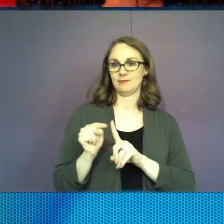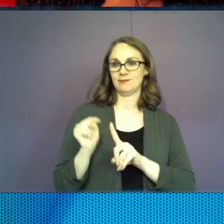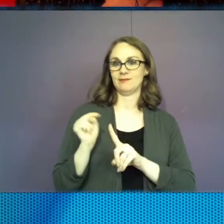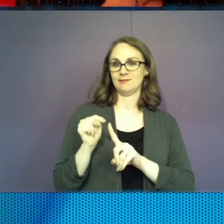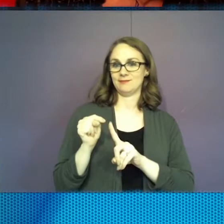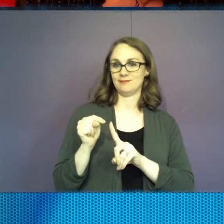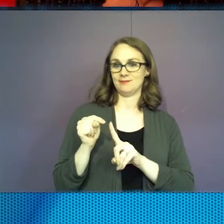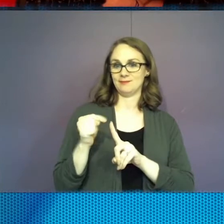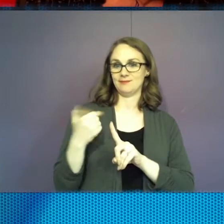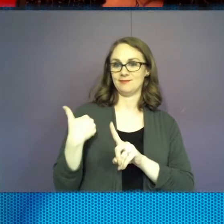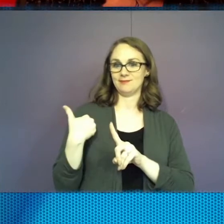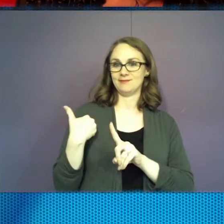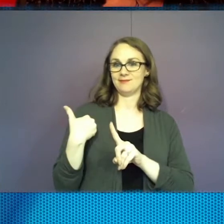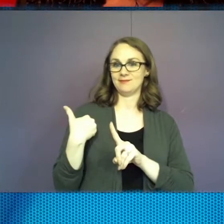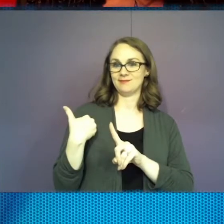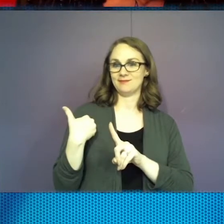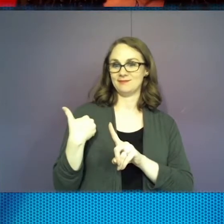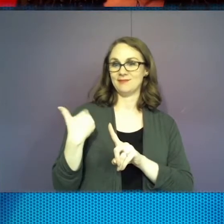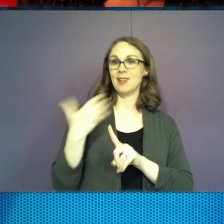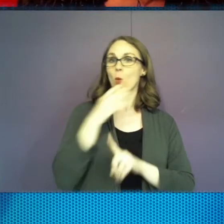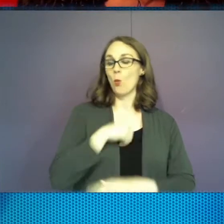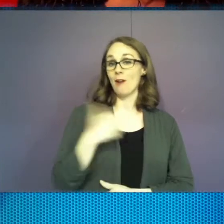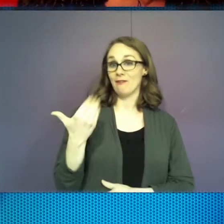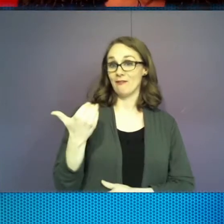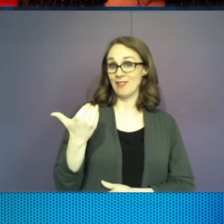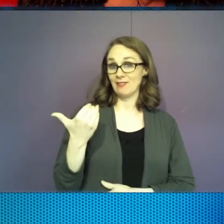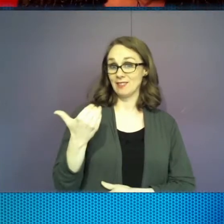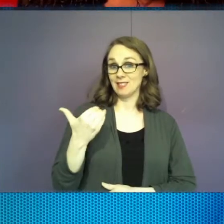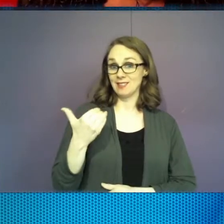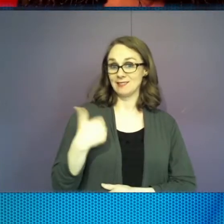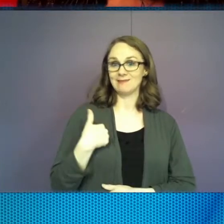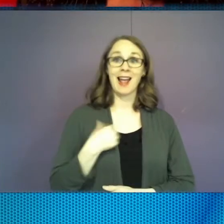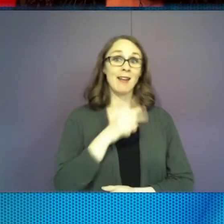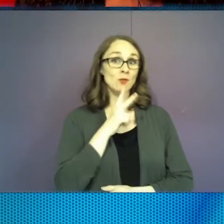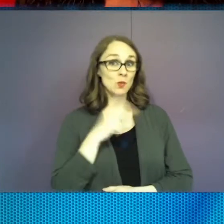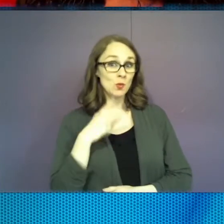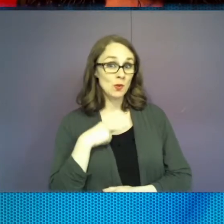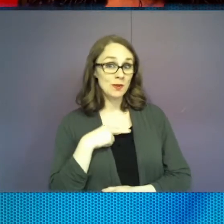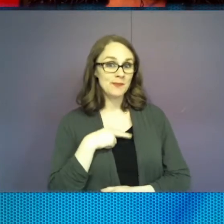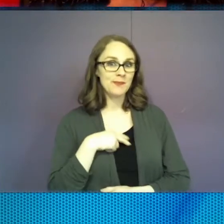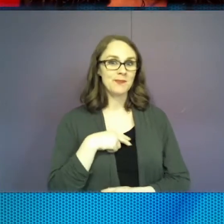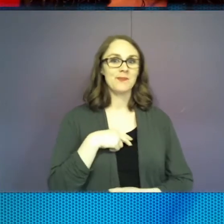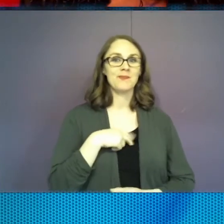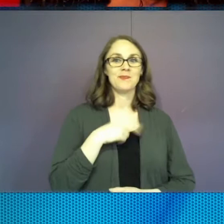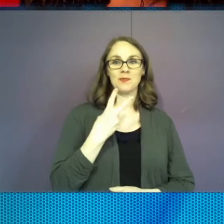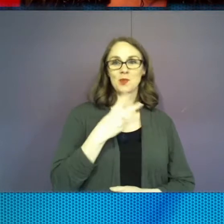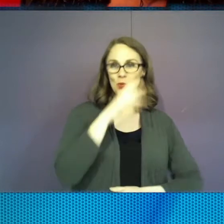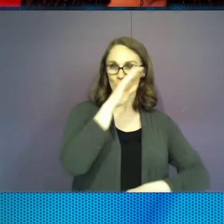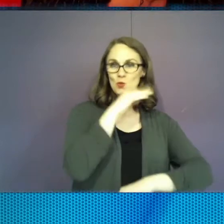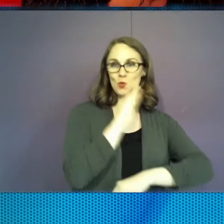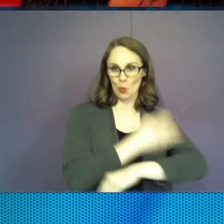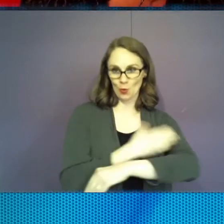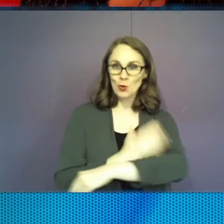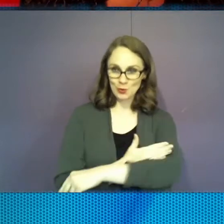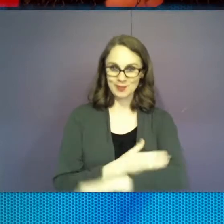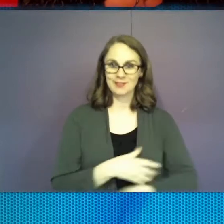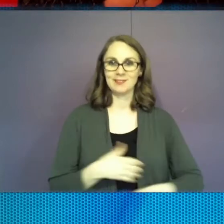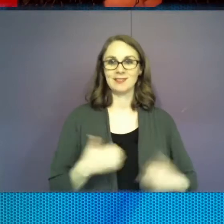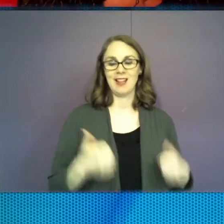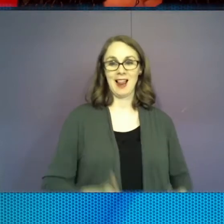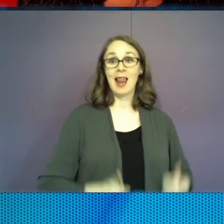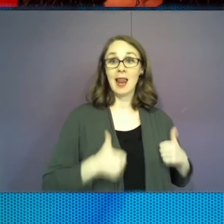have 15-year-old, and I have twin Amanda and Angelina. She have